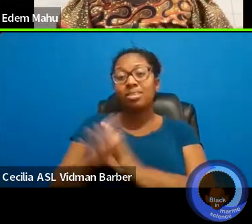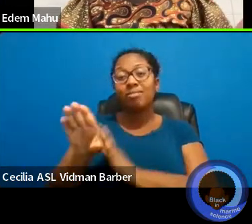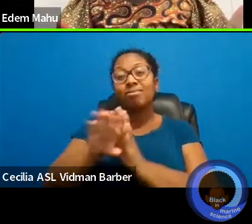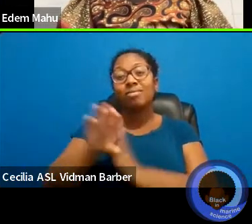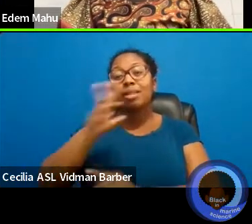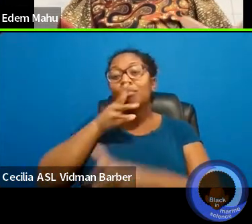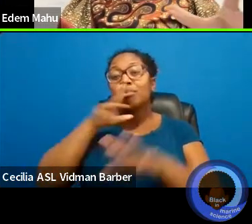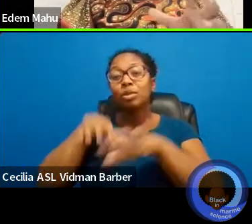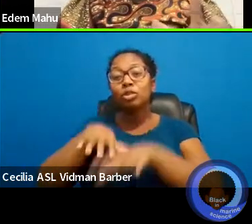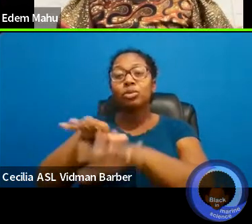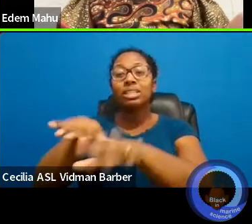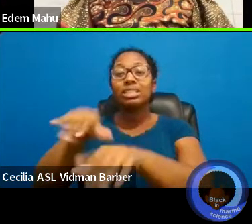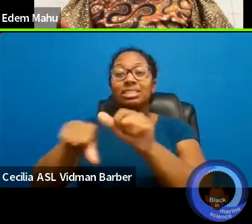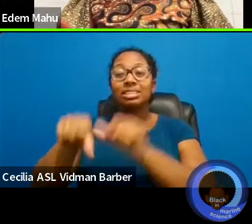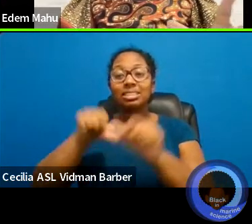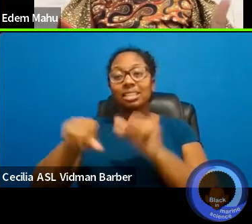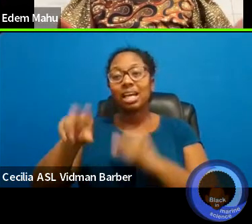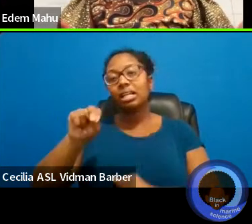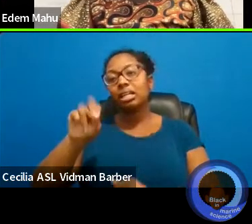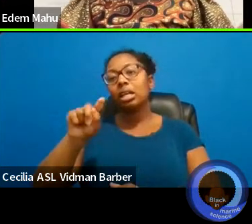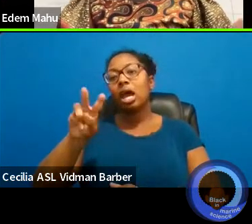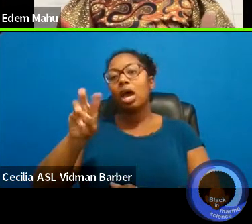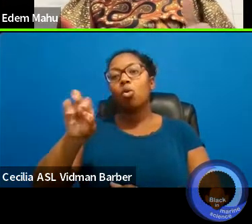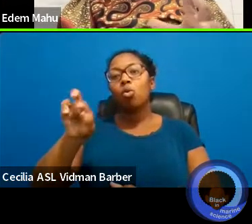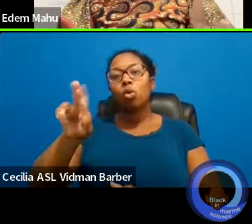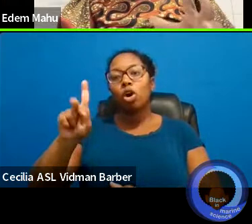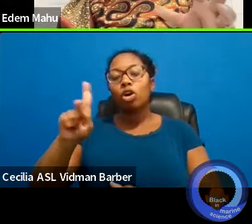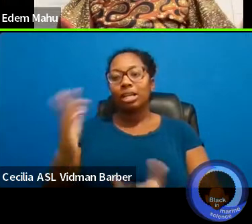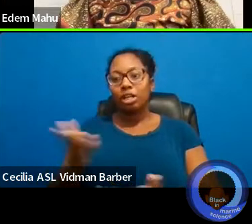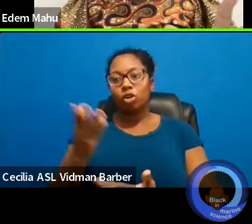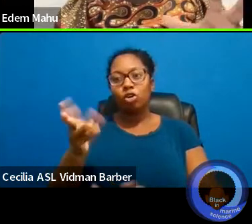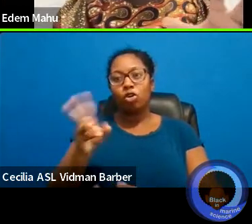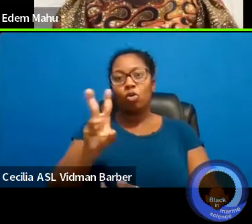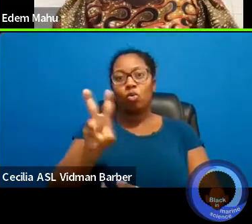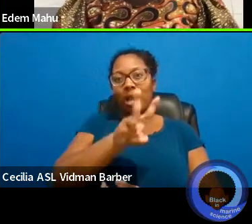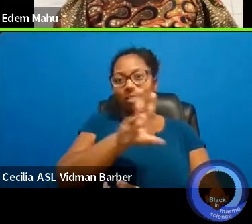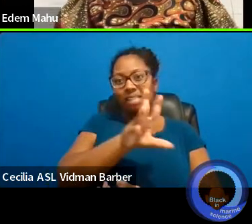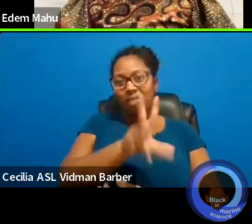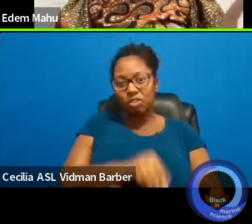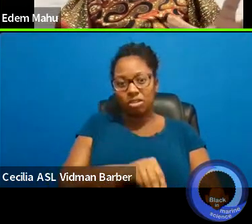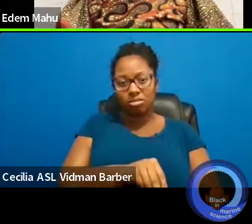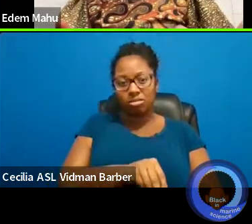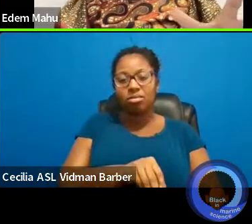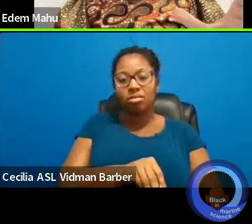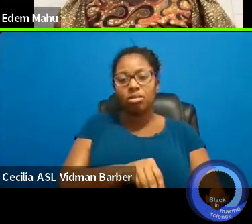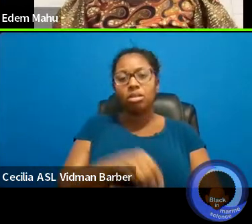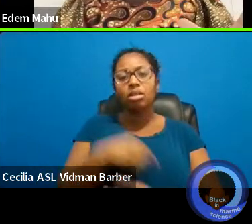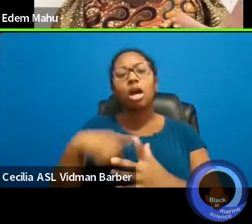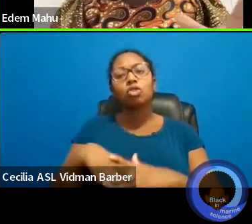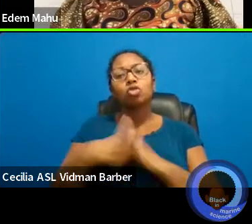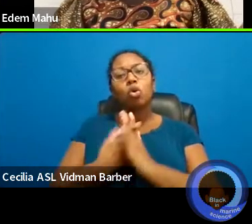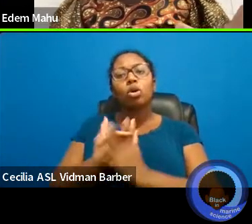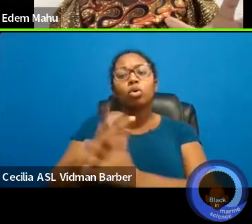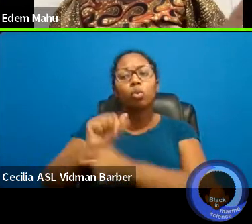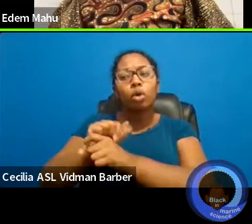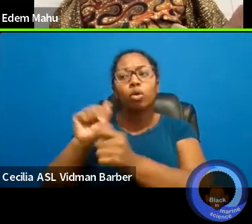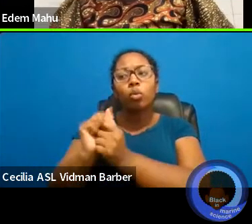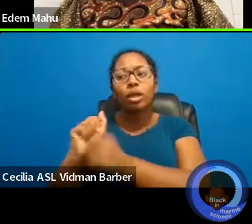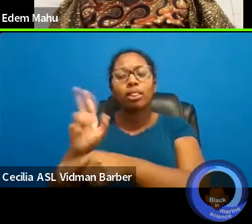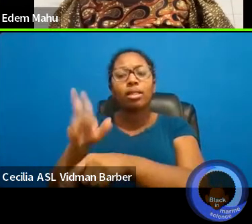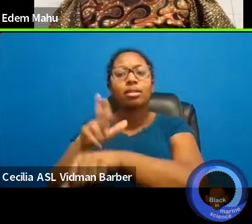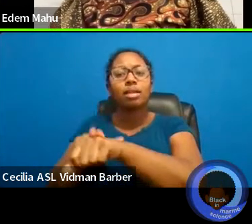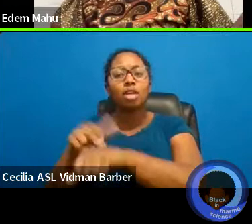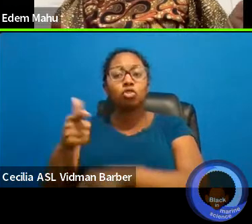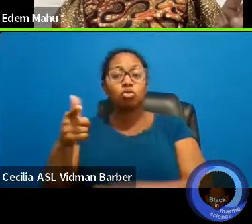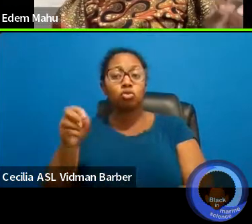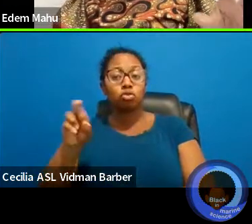science network in West Africa. And I've started doing something with the National Geographic